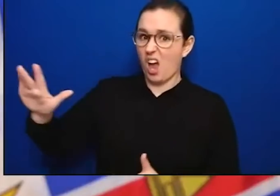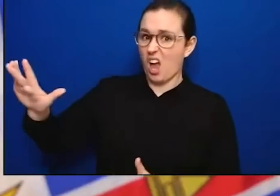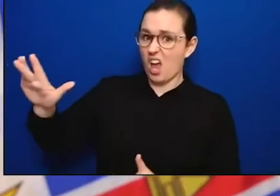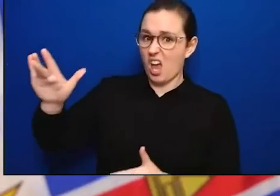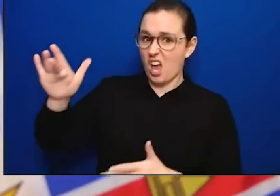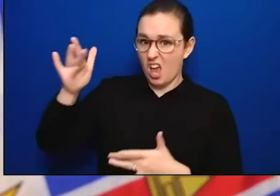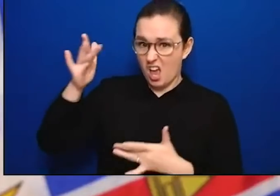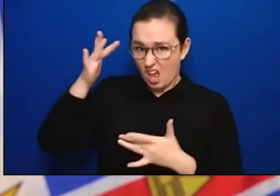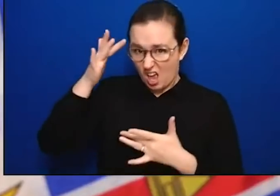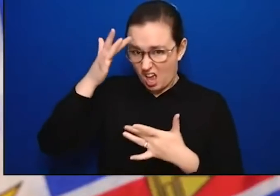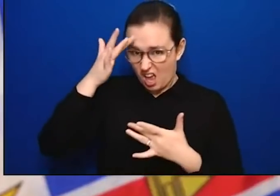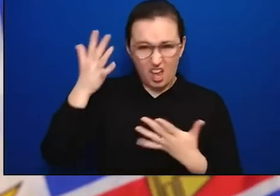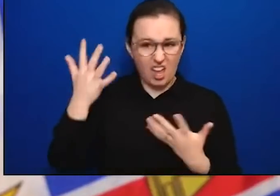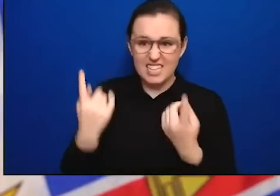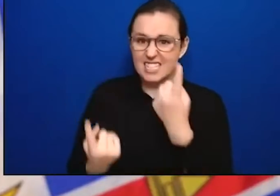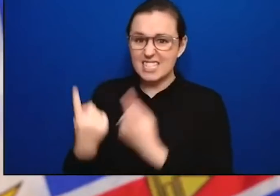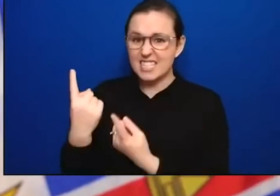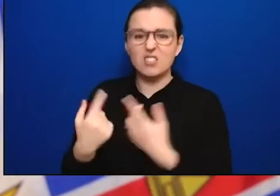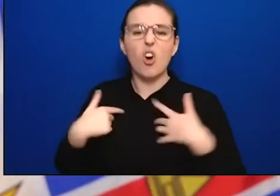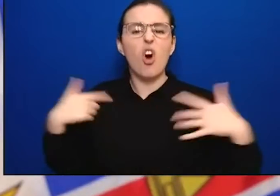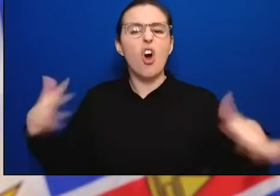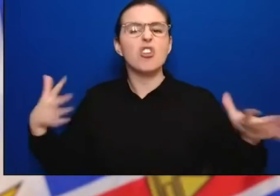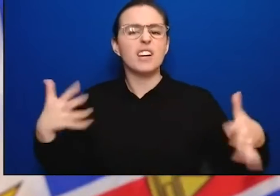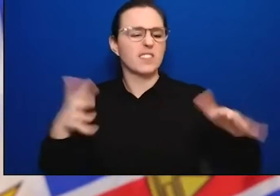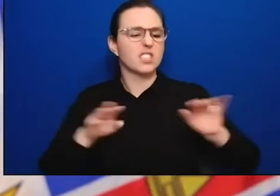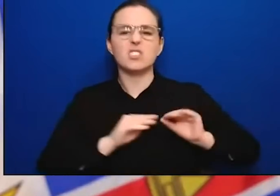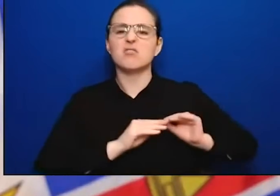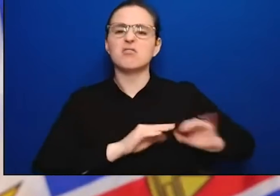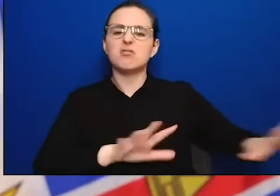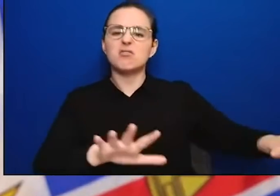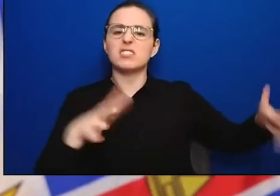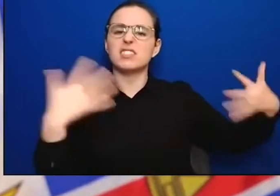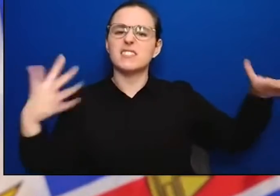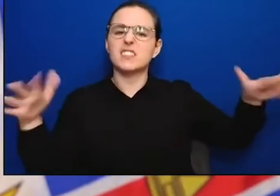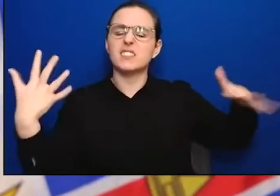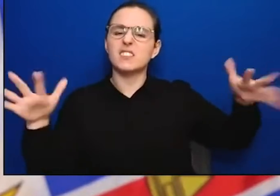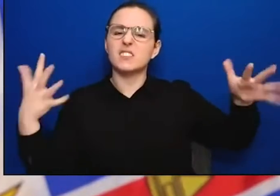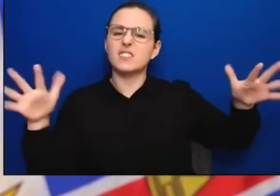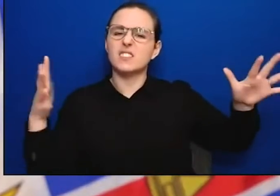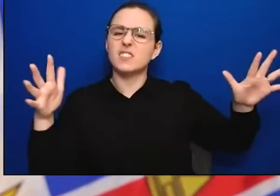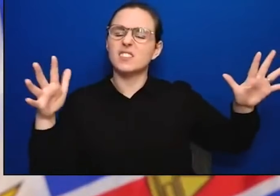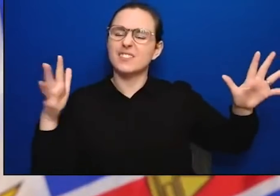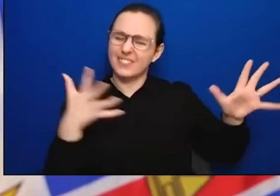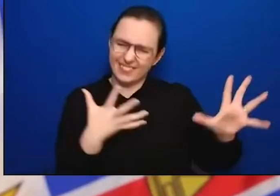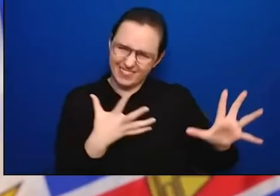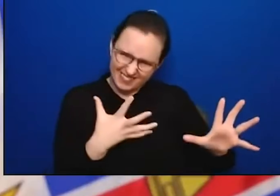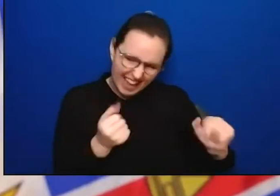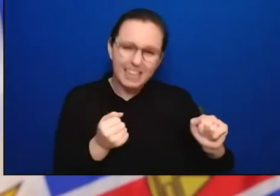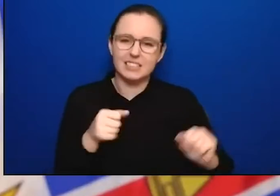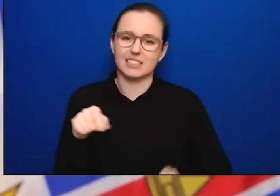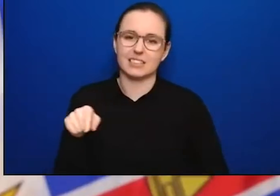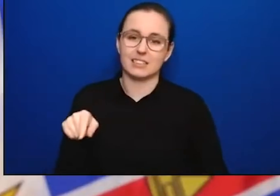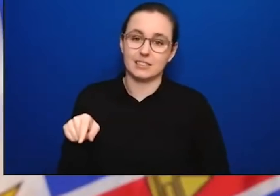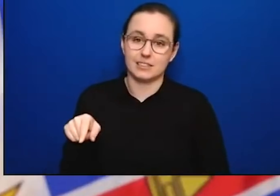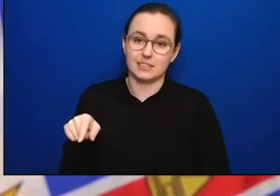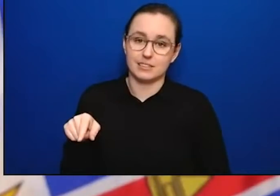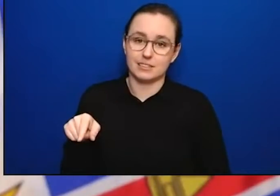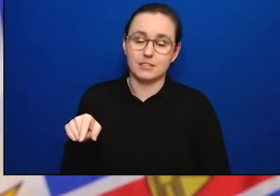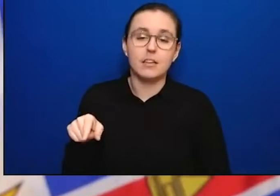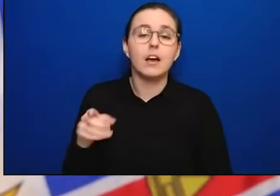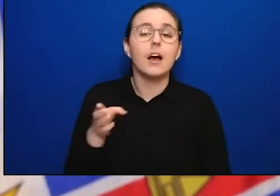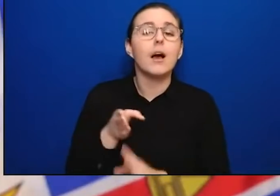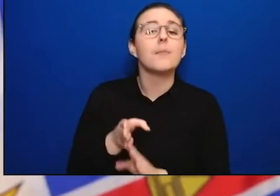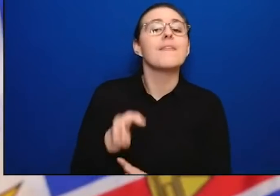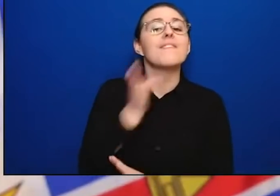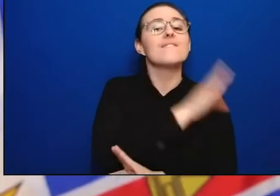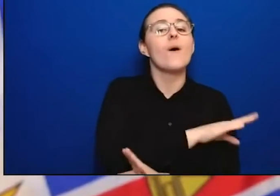recognition that by the time you develop symptoms and potentially get tested, you have likely, unknowingly, passed it on